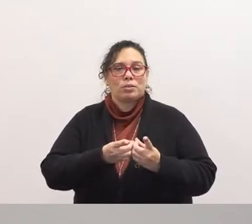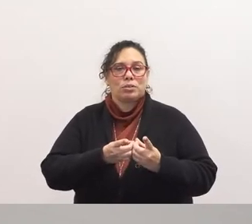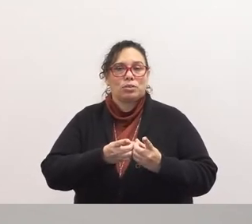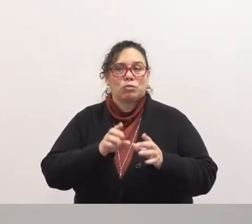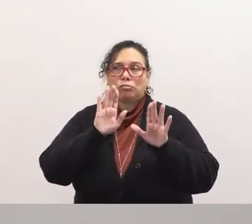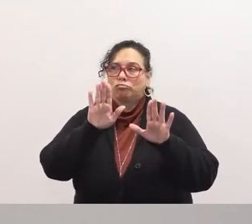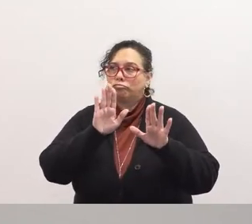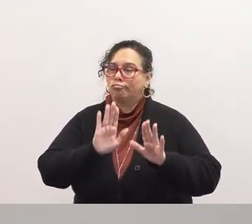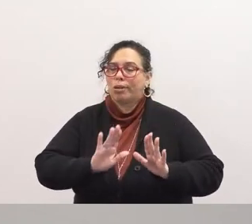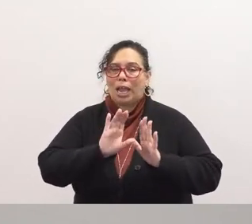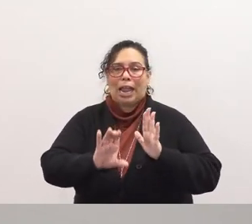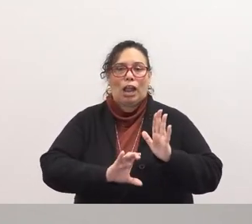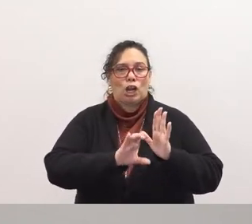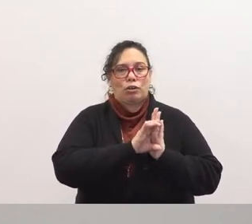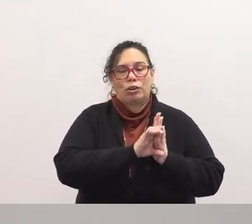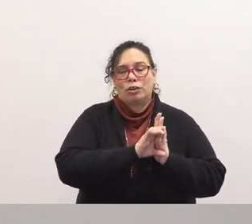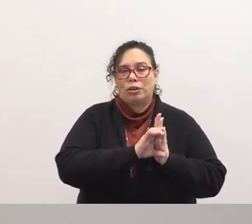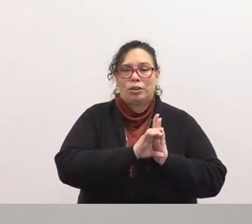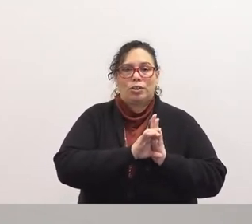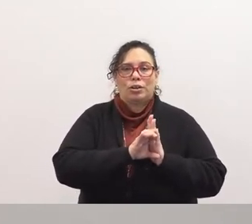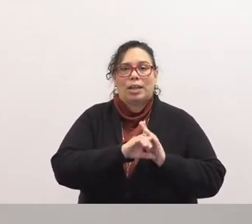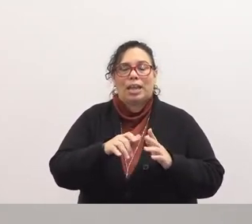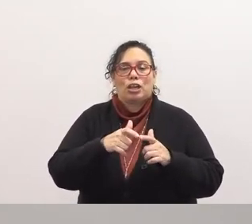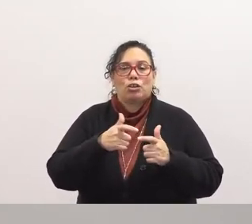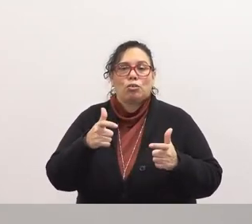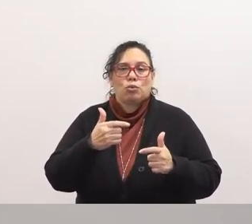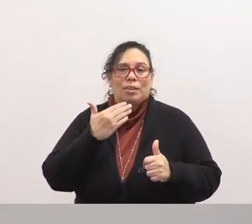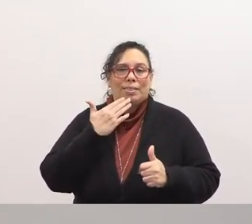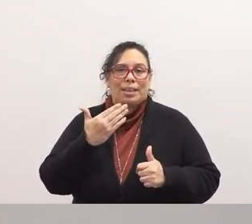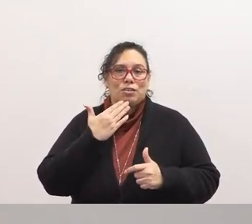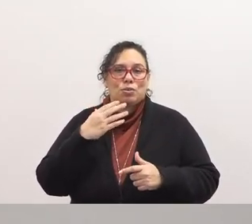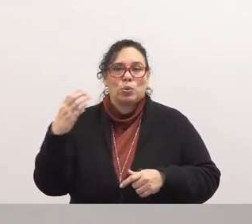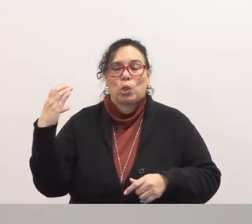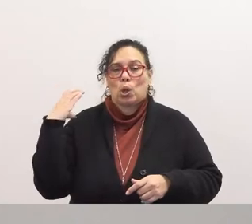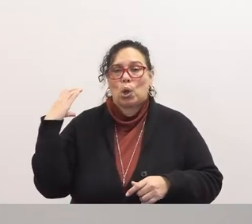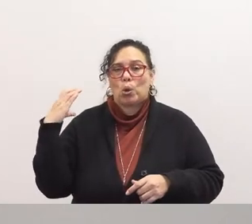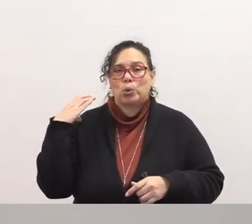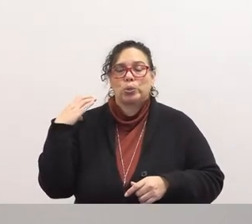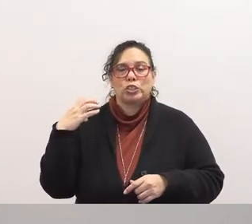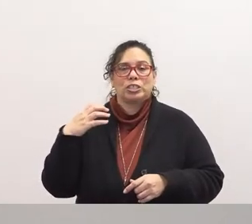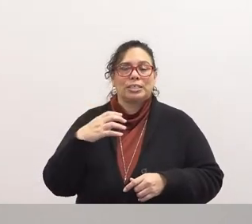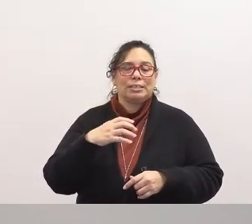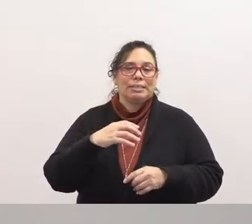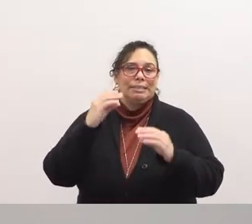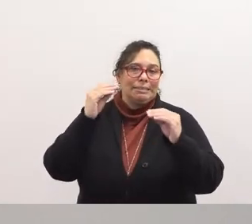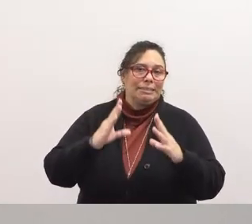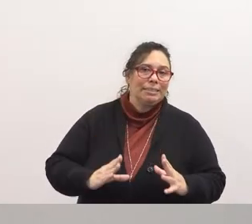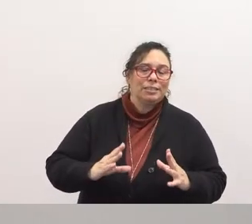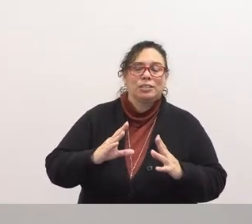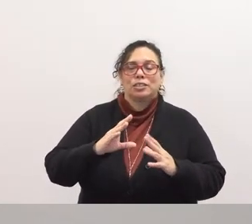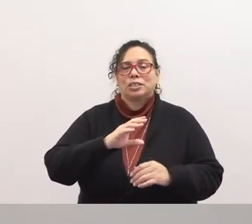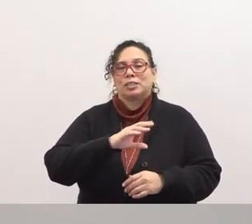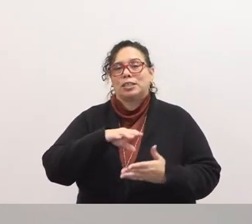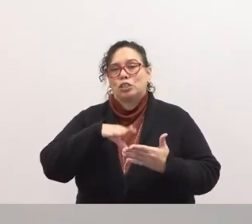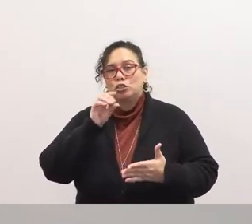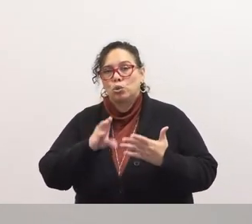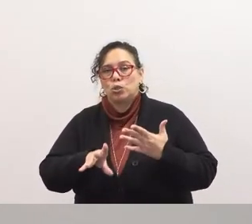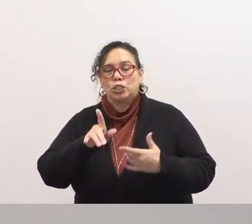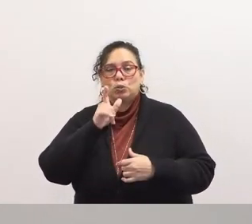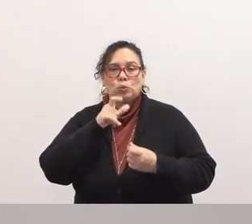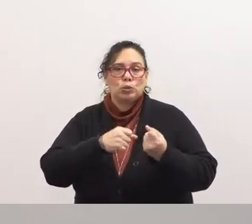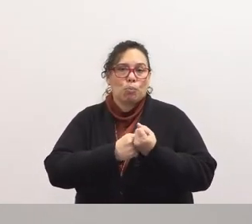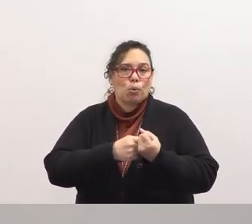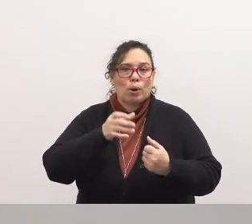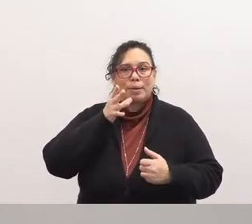character on the court. And a huge thank you, of course, to the coaches, the faculty, the students who supported